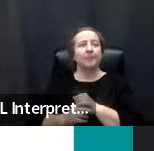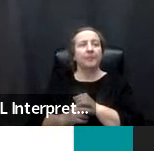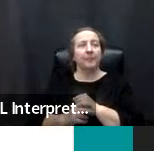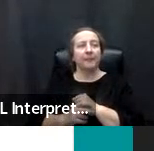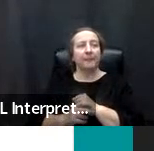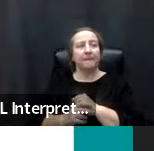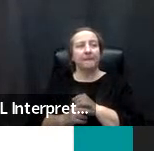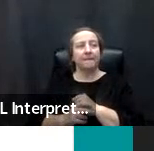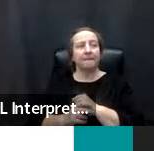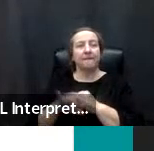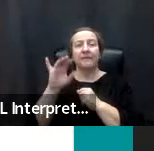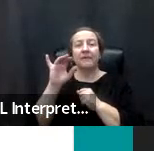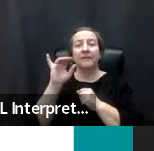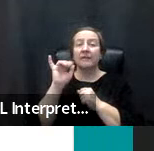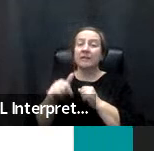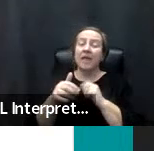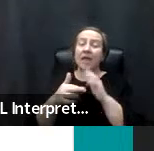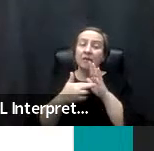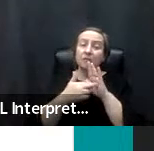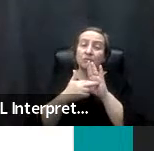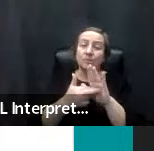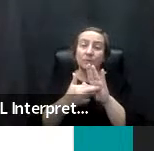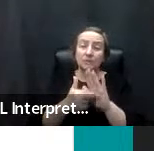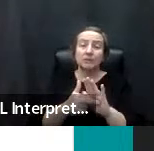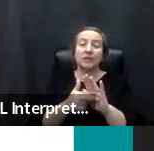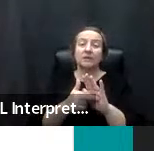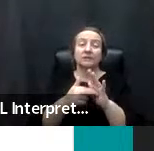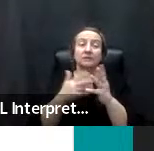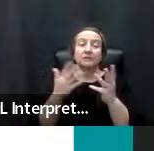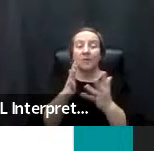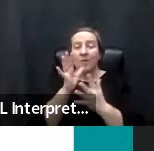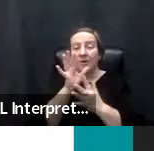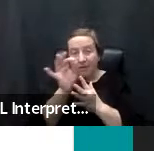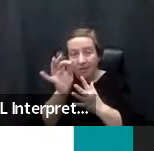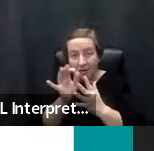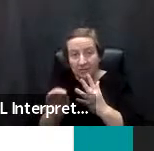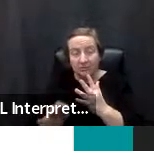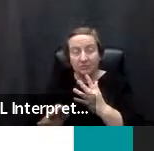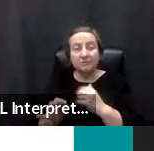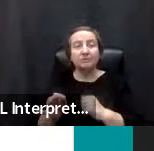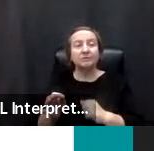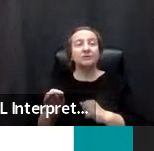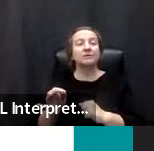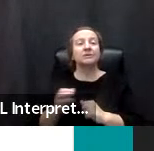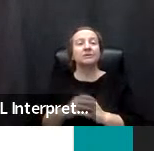are representations of the options that the